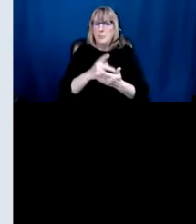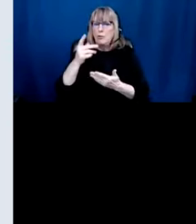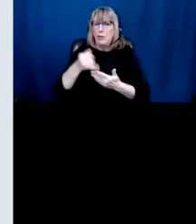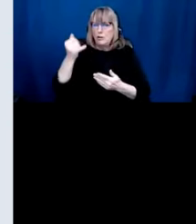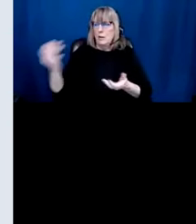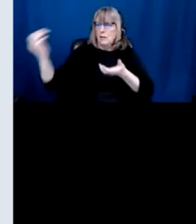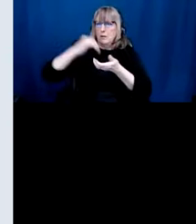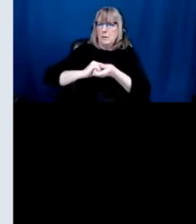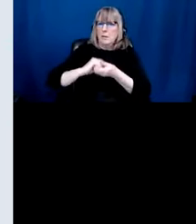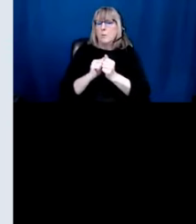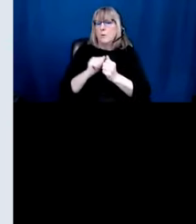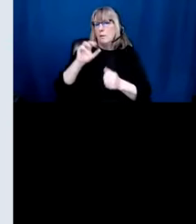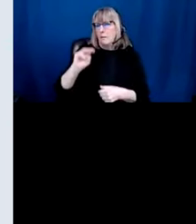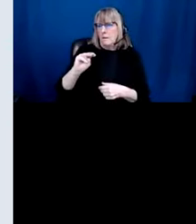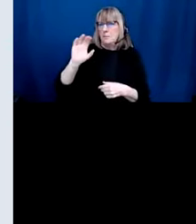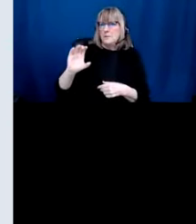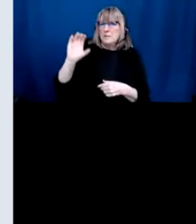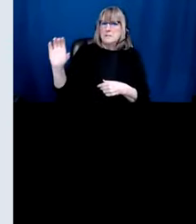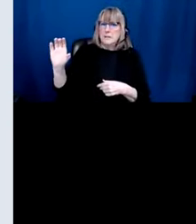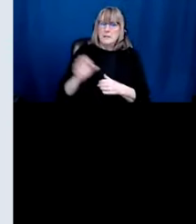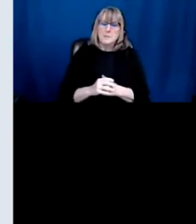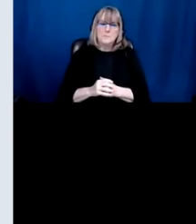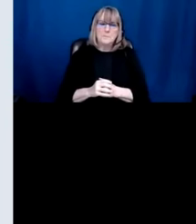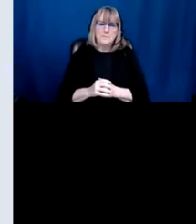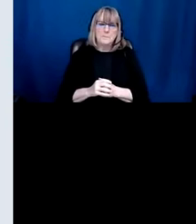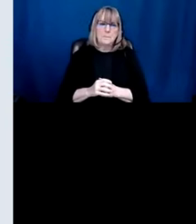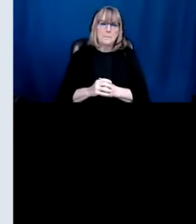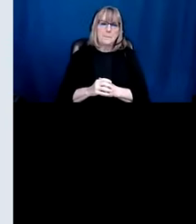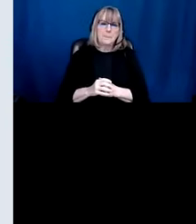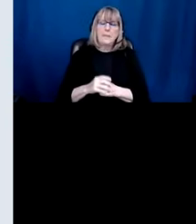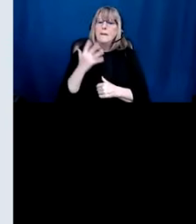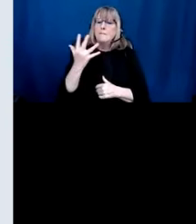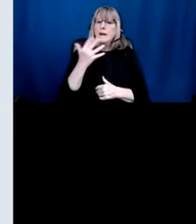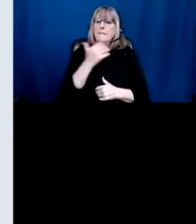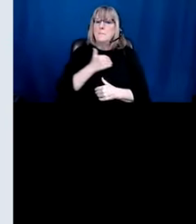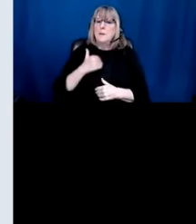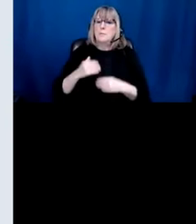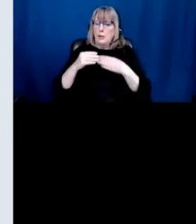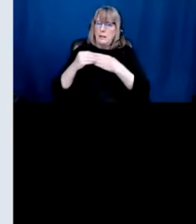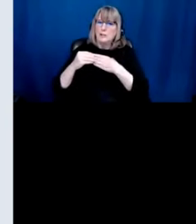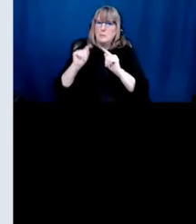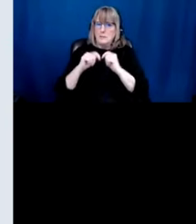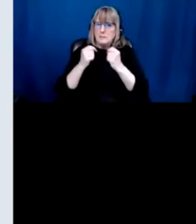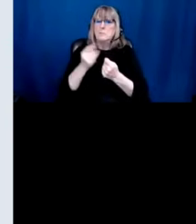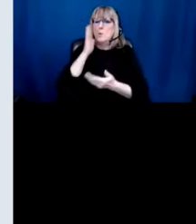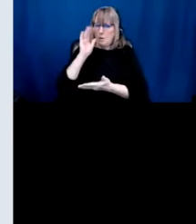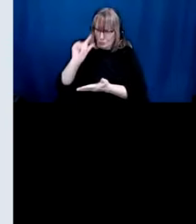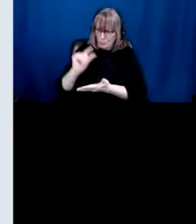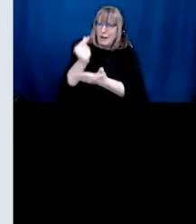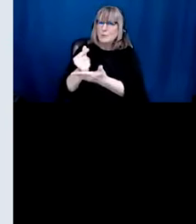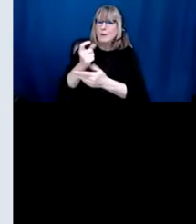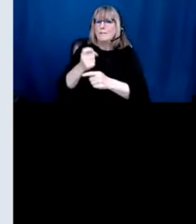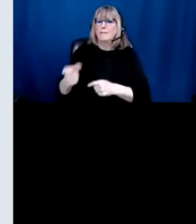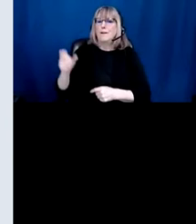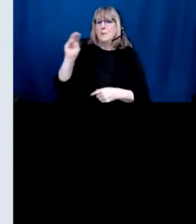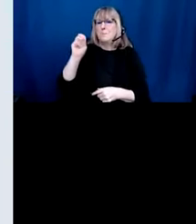empezamos un proyecto de experiencia del cliente en cooperación con el colegio Metro Community